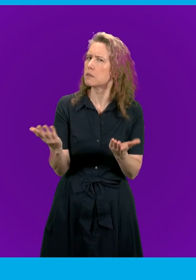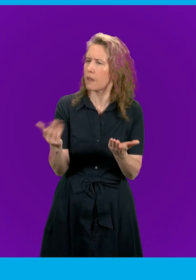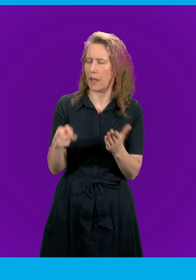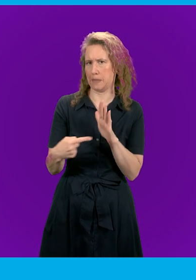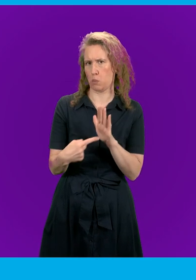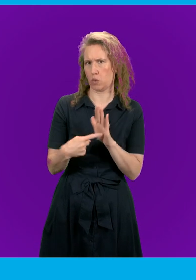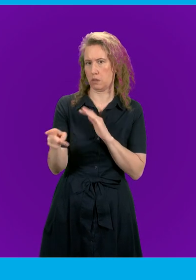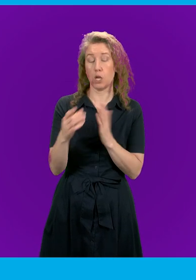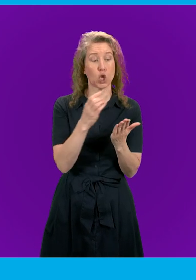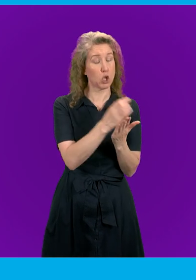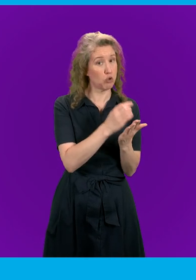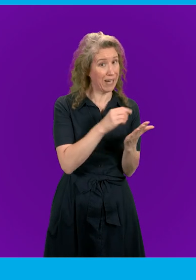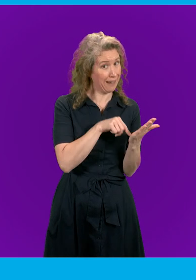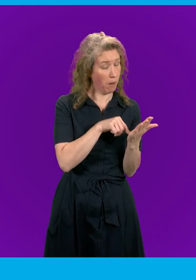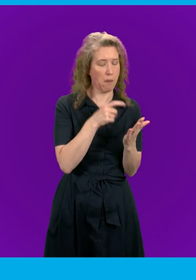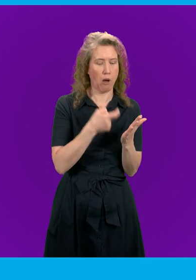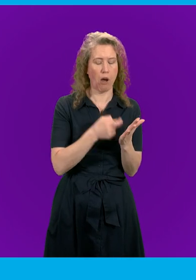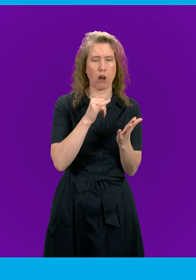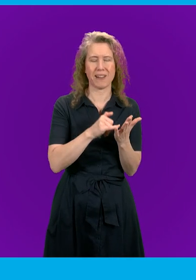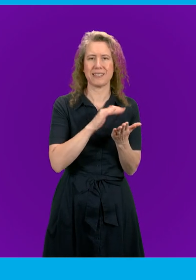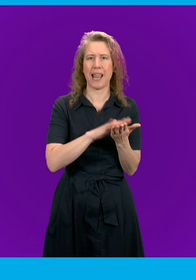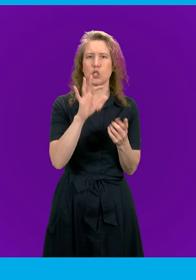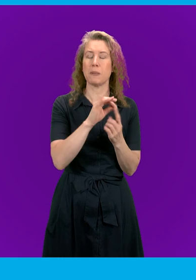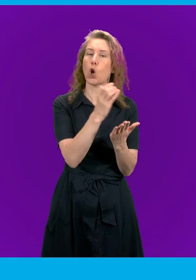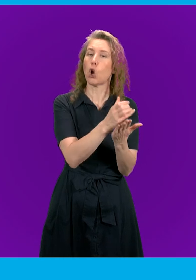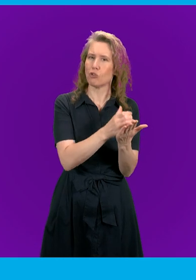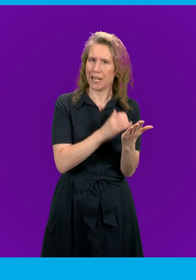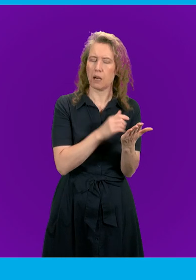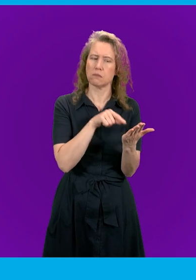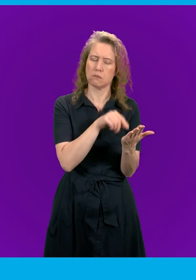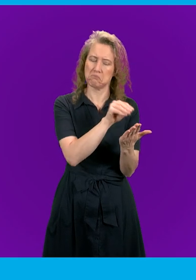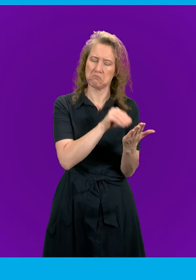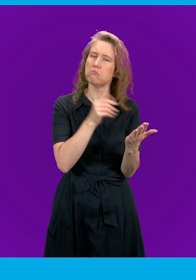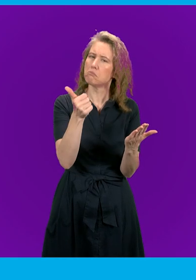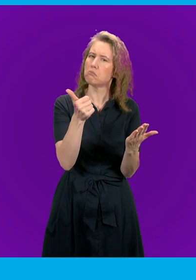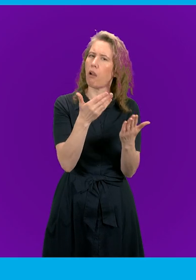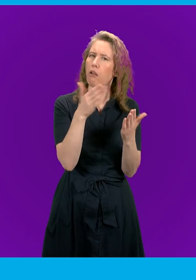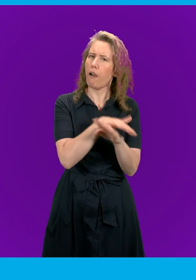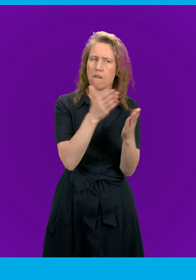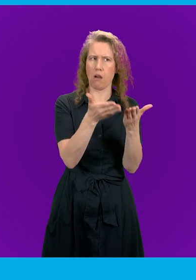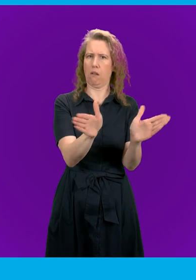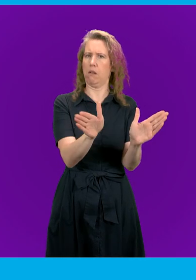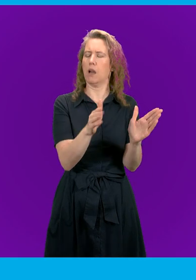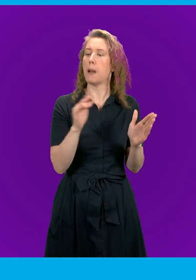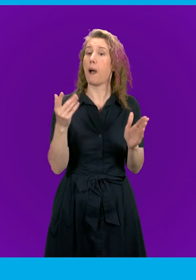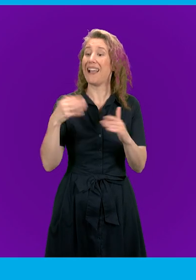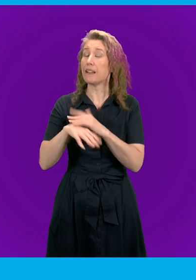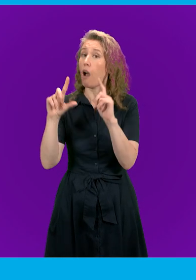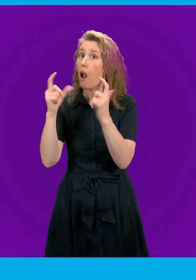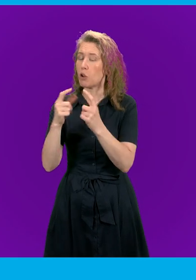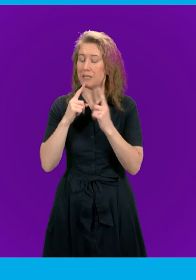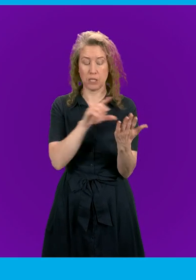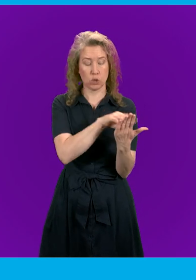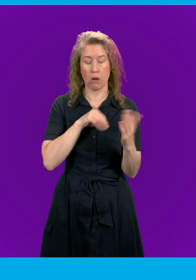And I think the curriculum is, the RSHP curriculum is fairly good on that. Whether that's delivered in the classroom